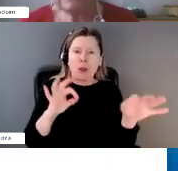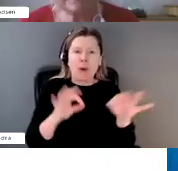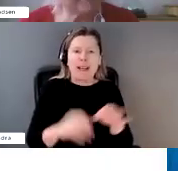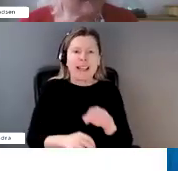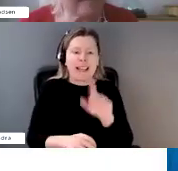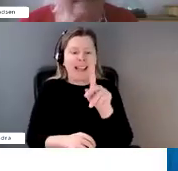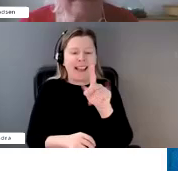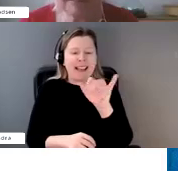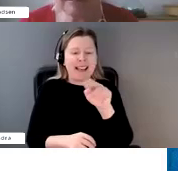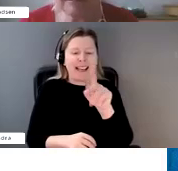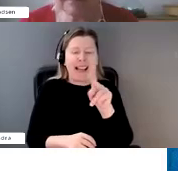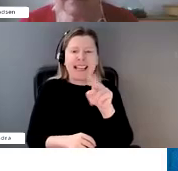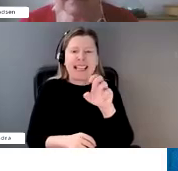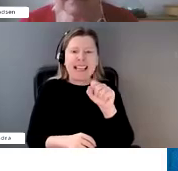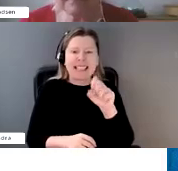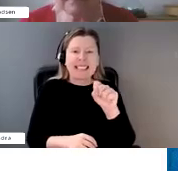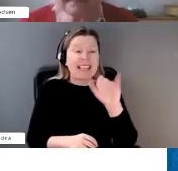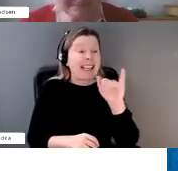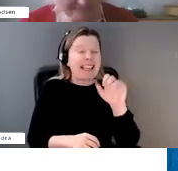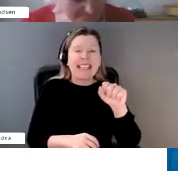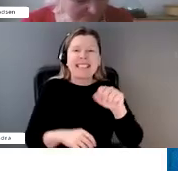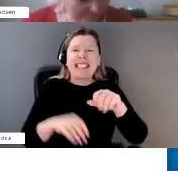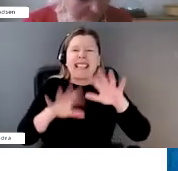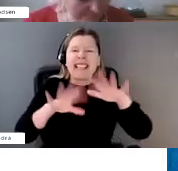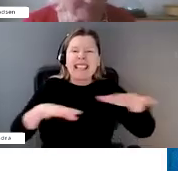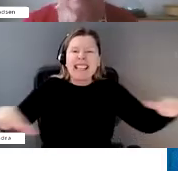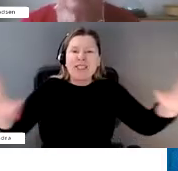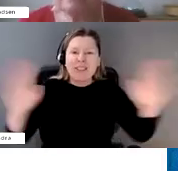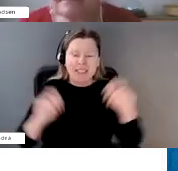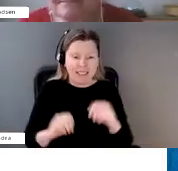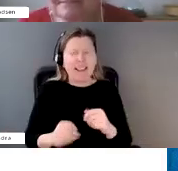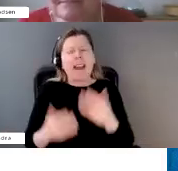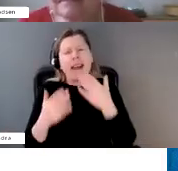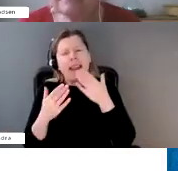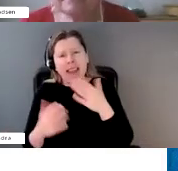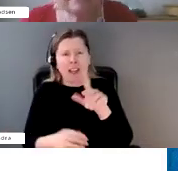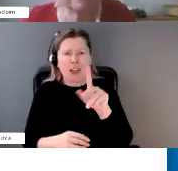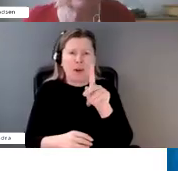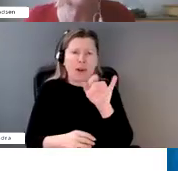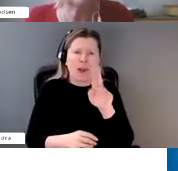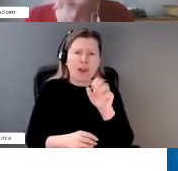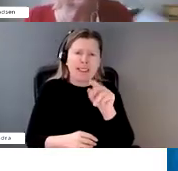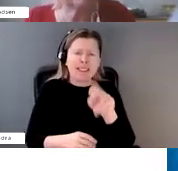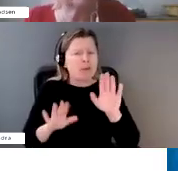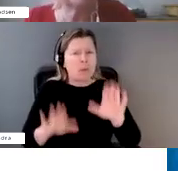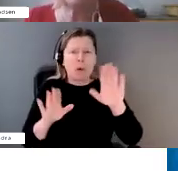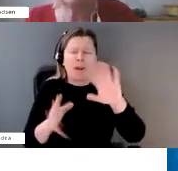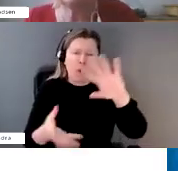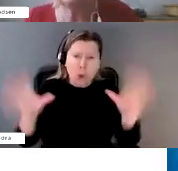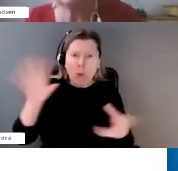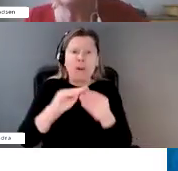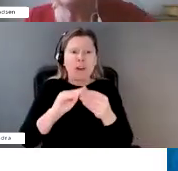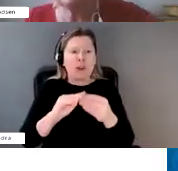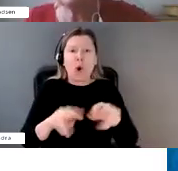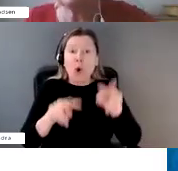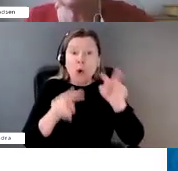contagious. So we'll leave it on that. And I thank you so much, Kirsten, for giving us a really good overview. And I think everyone is looking forward to the